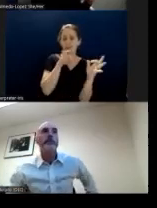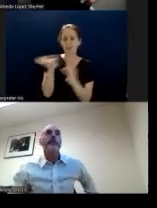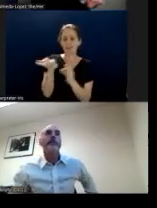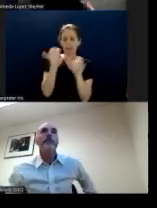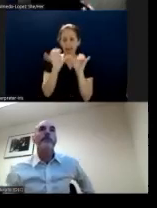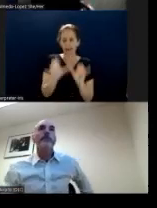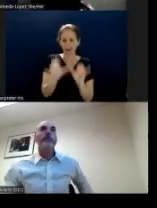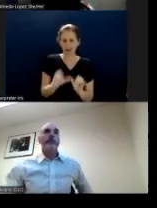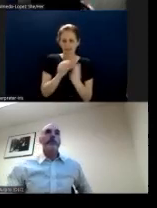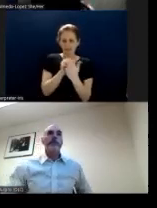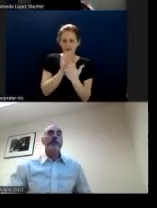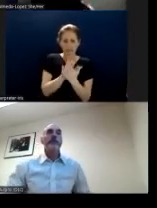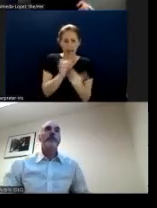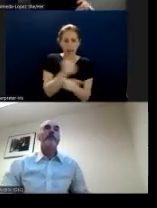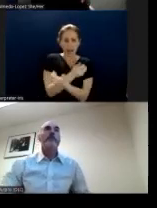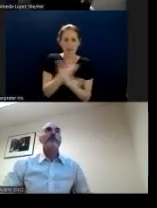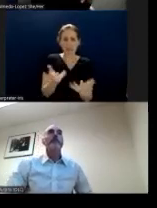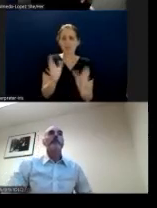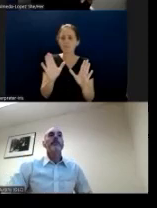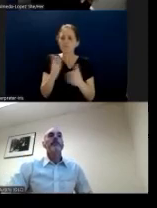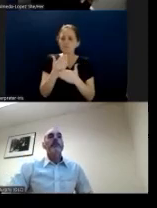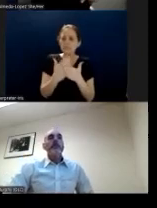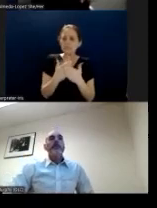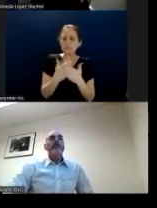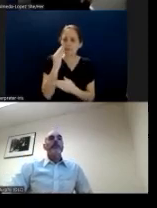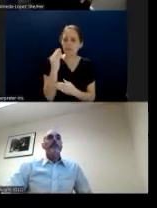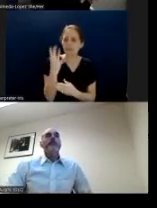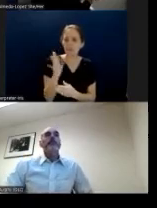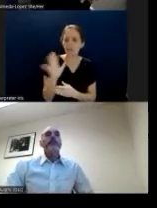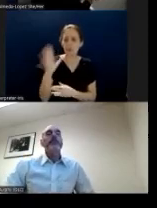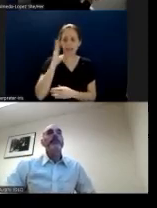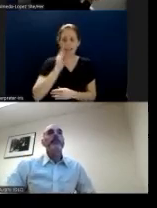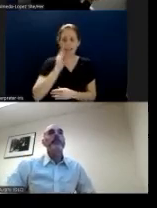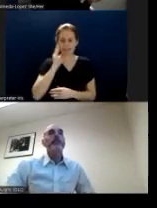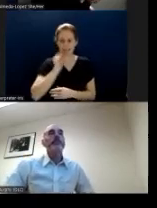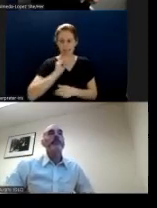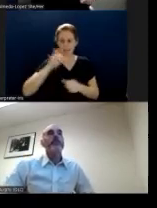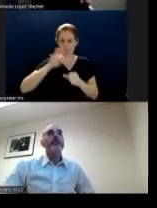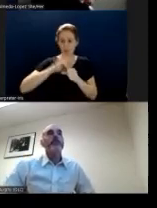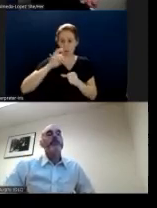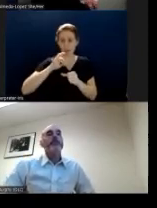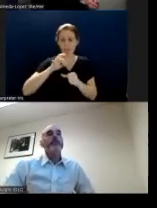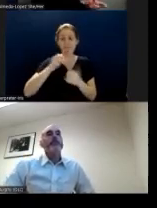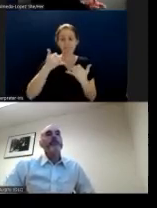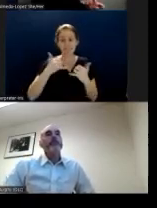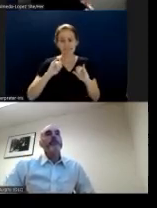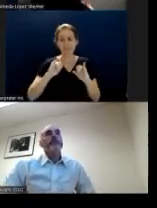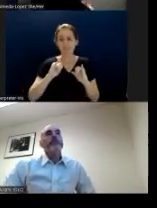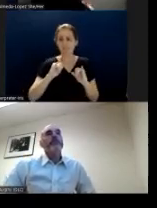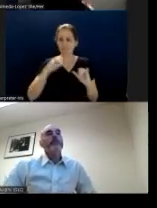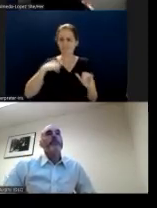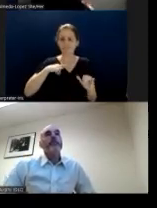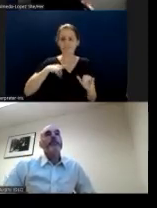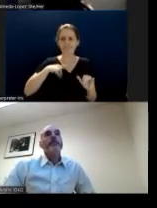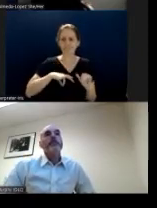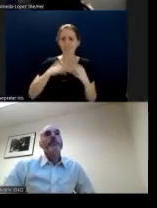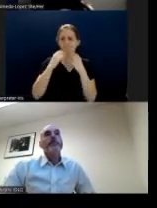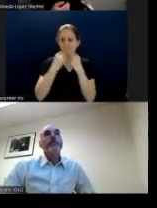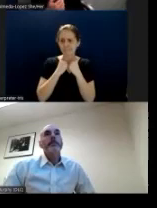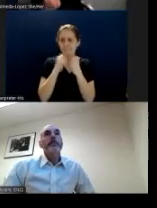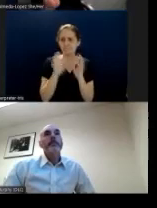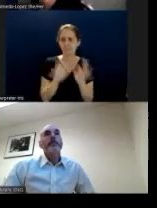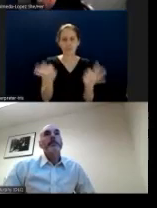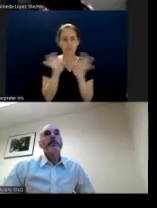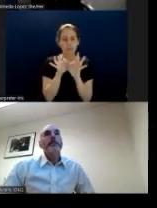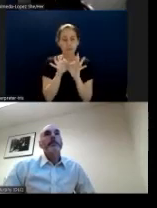and record everything, giving us some information and your experience voting is still very important.